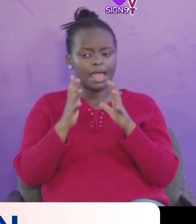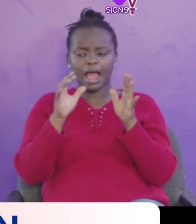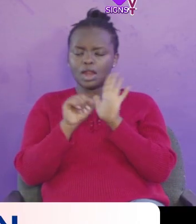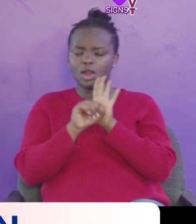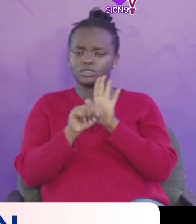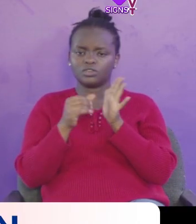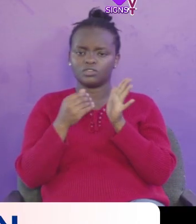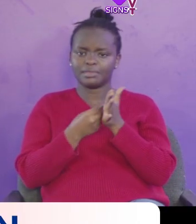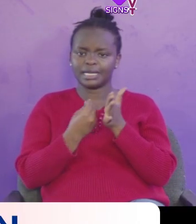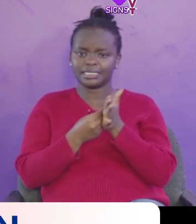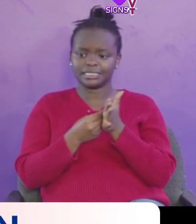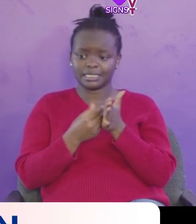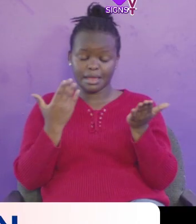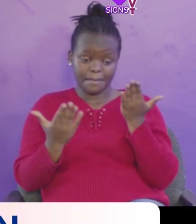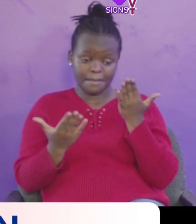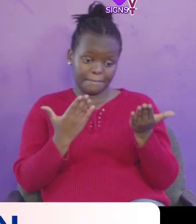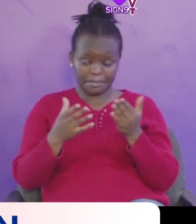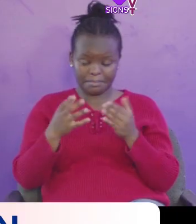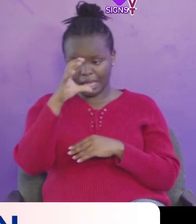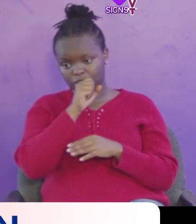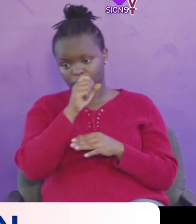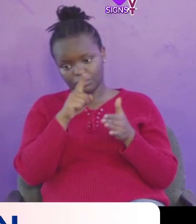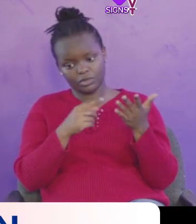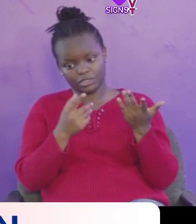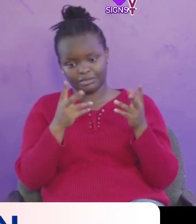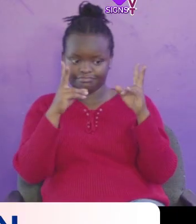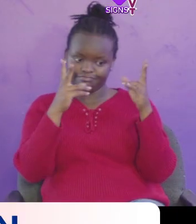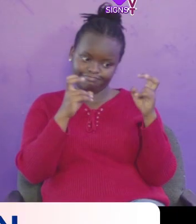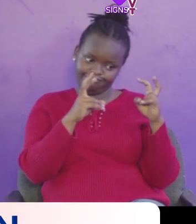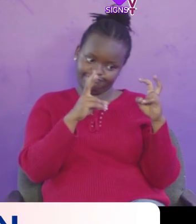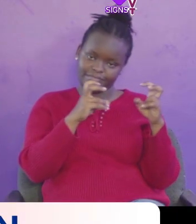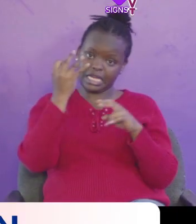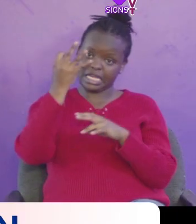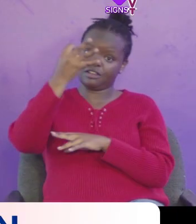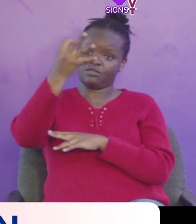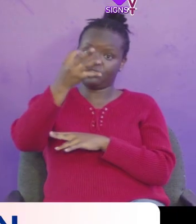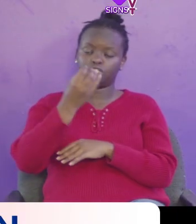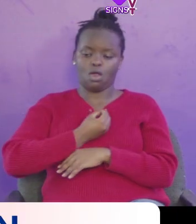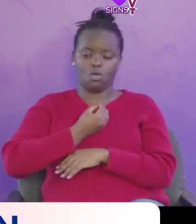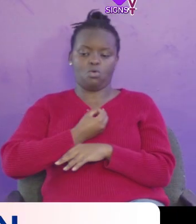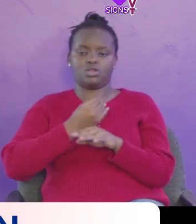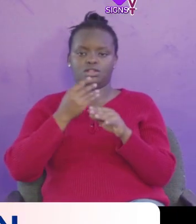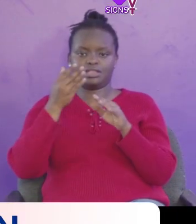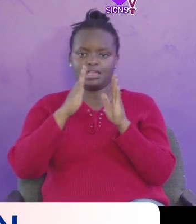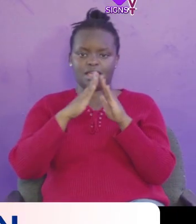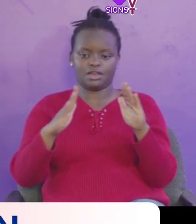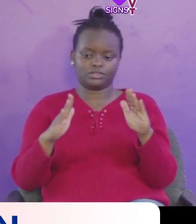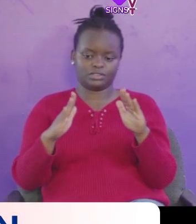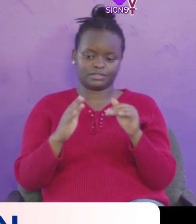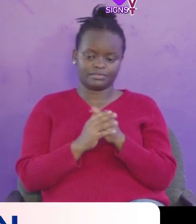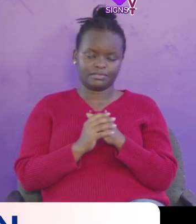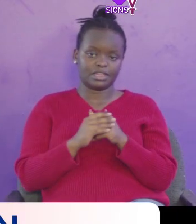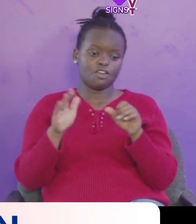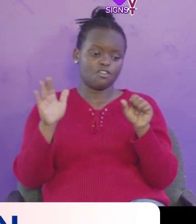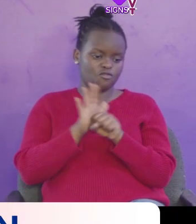money? Yeah, maybe they assume that, quote unquote, in future you will own the house. It will be fully yours.